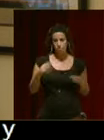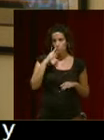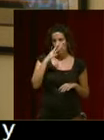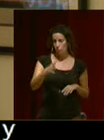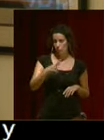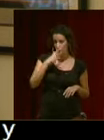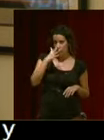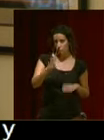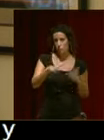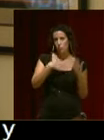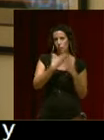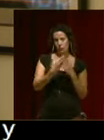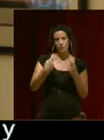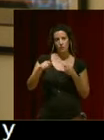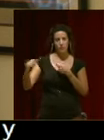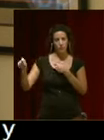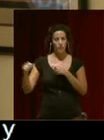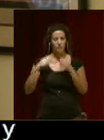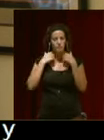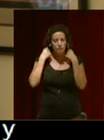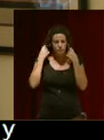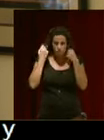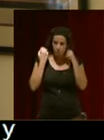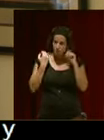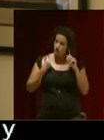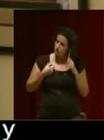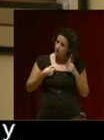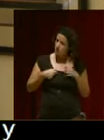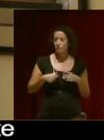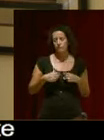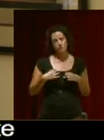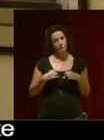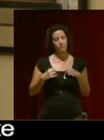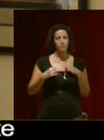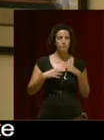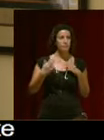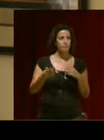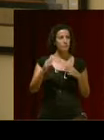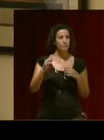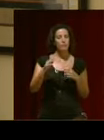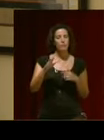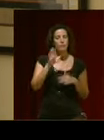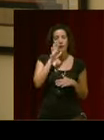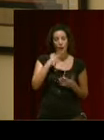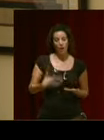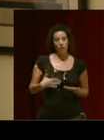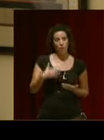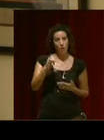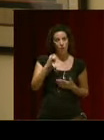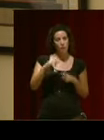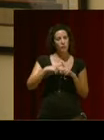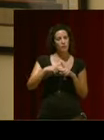a patent you can transfer this to the technological level. That took us in the past 4 years.